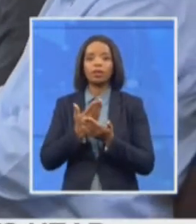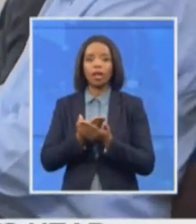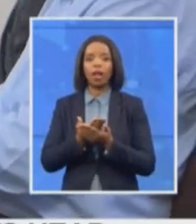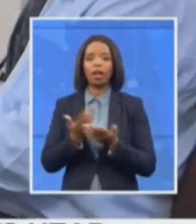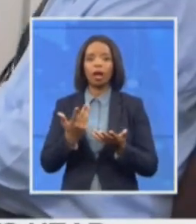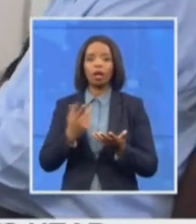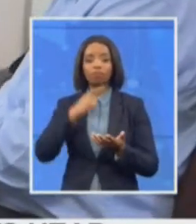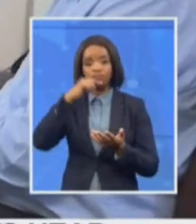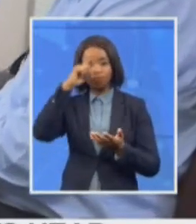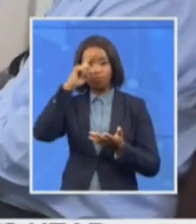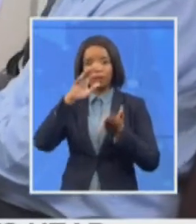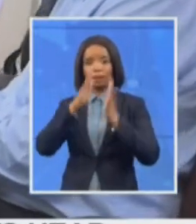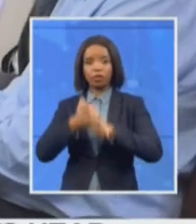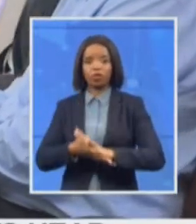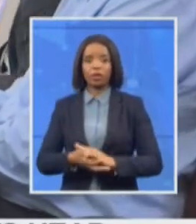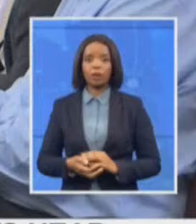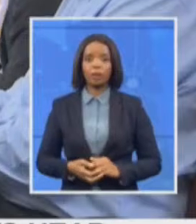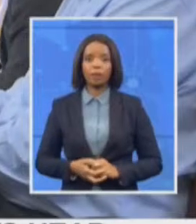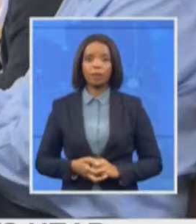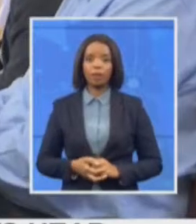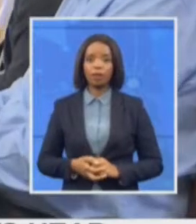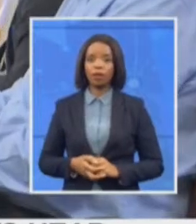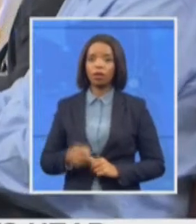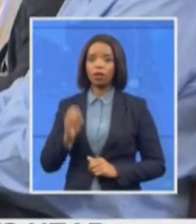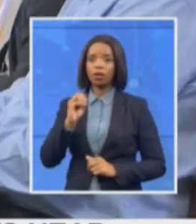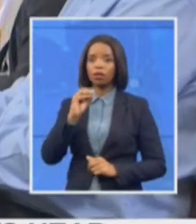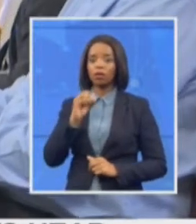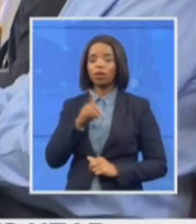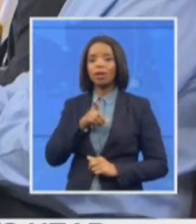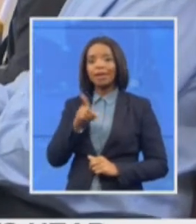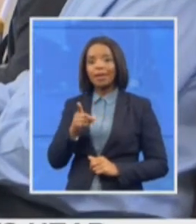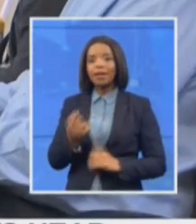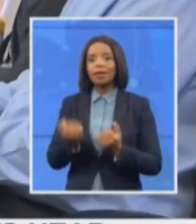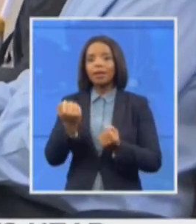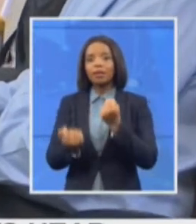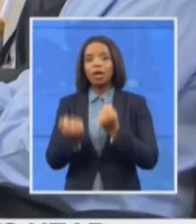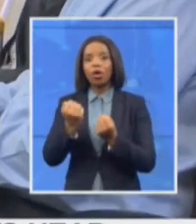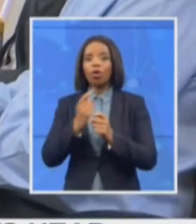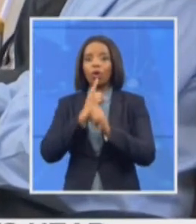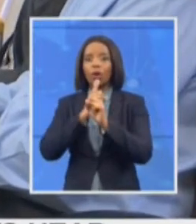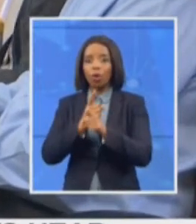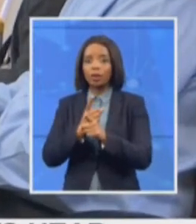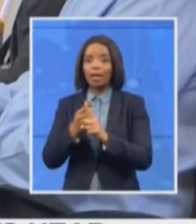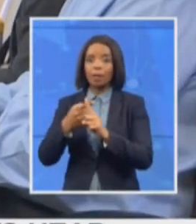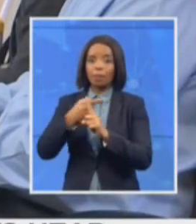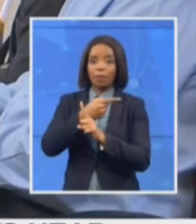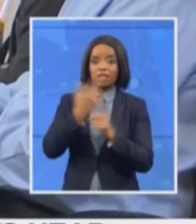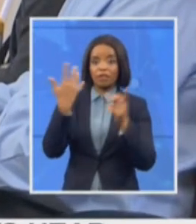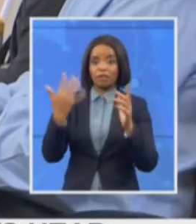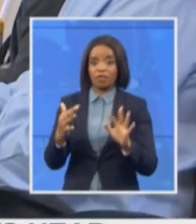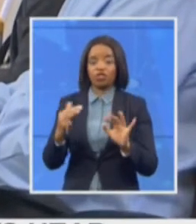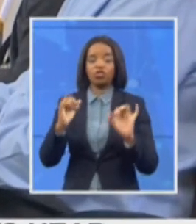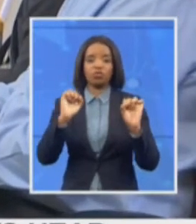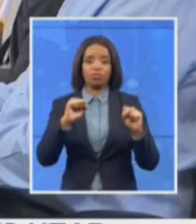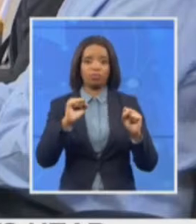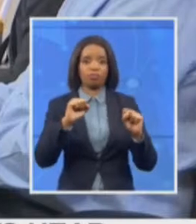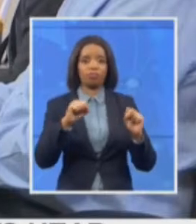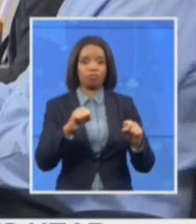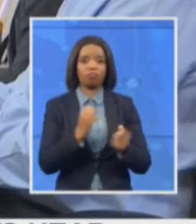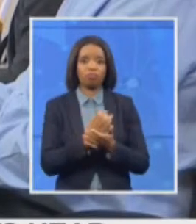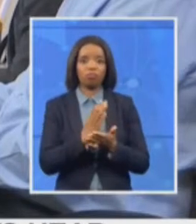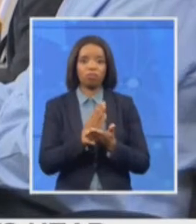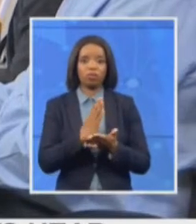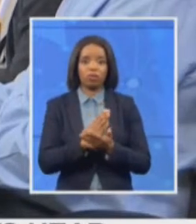court order and you deliberately breached the court order. Indeed. In your capacity as an employee of the SABC,